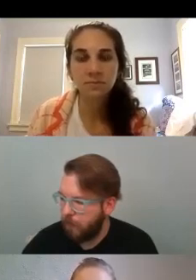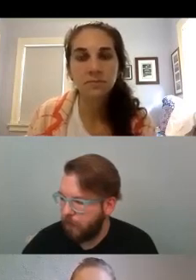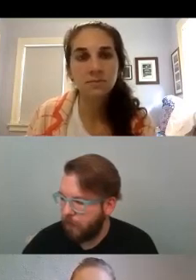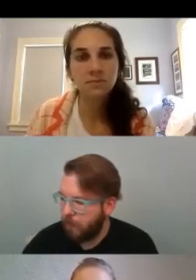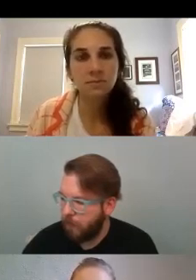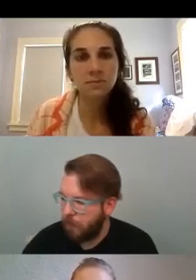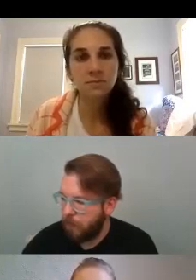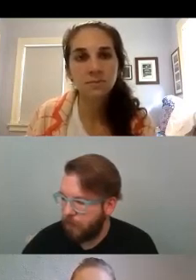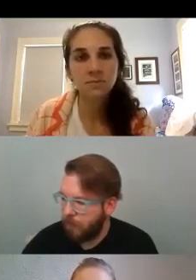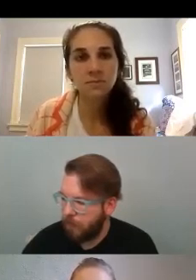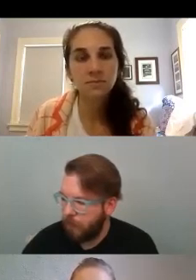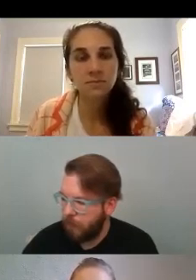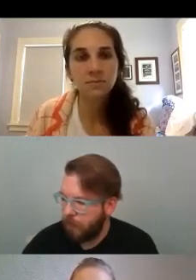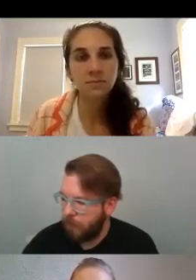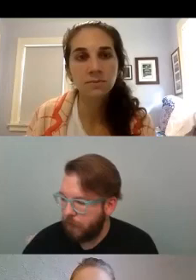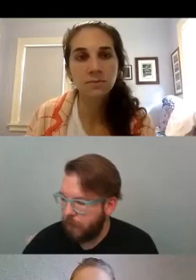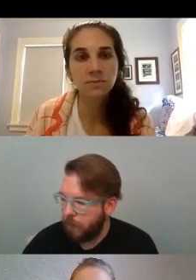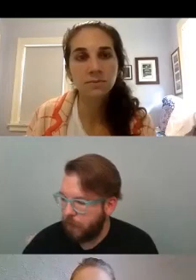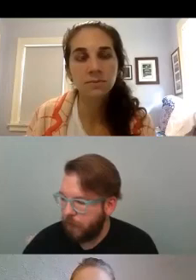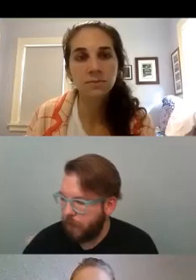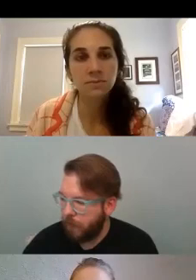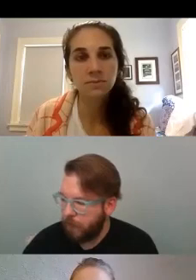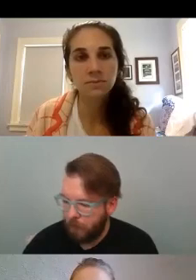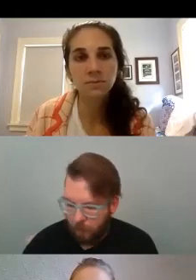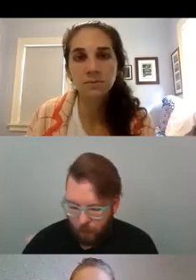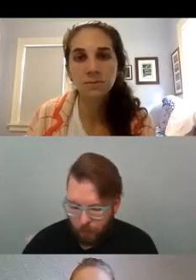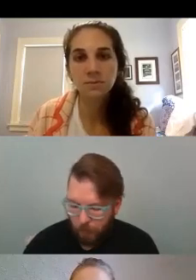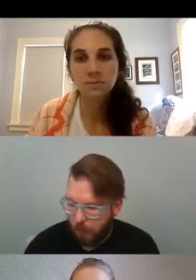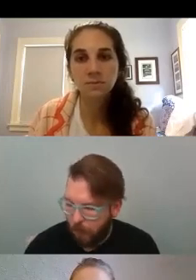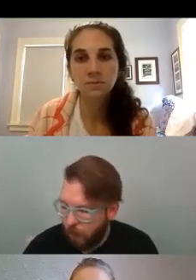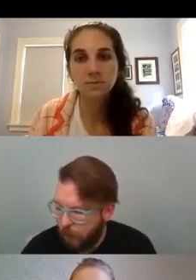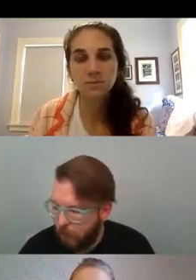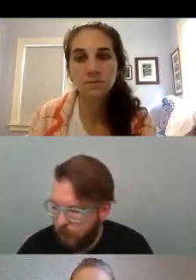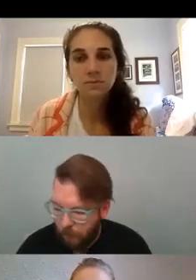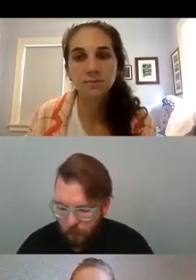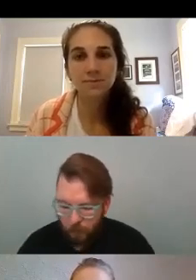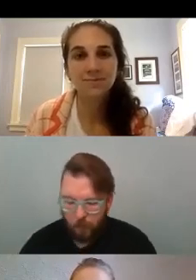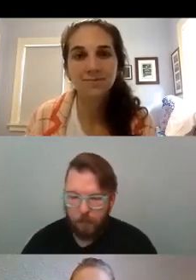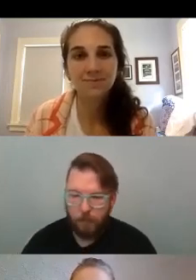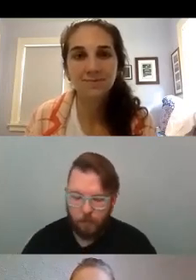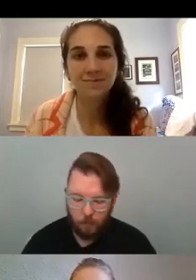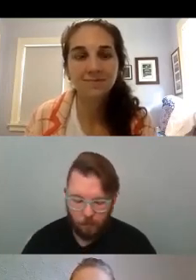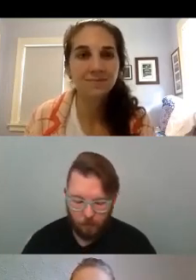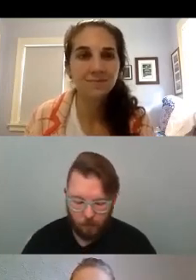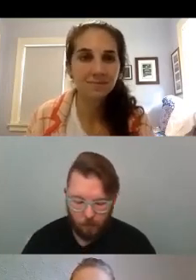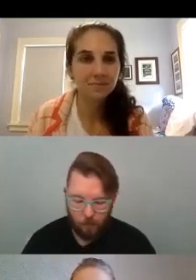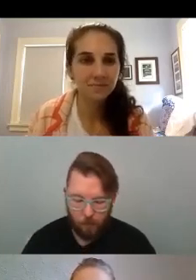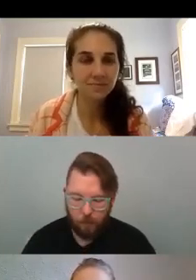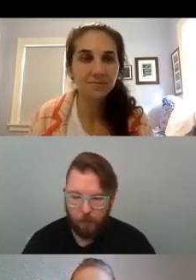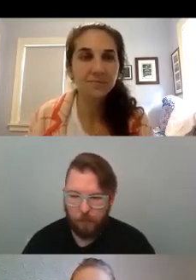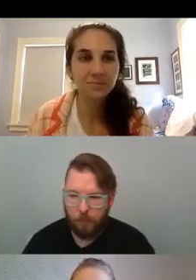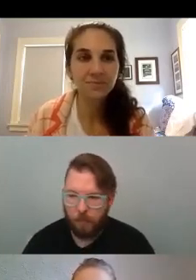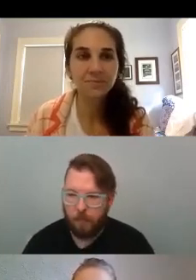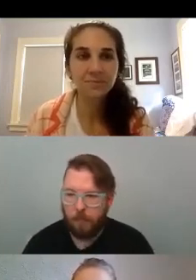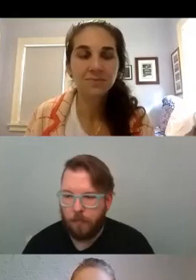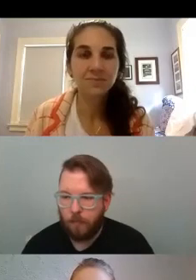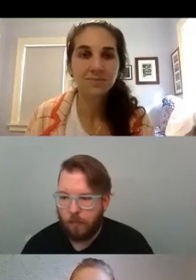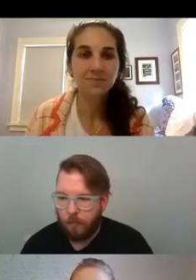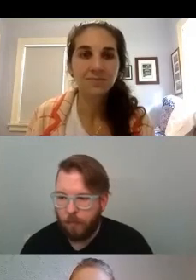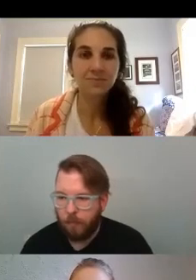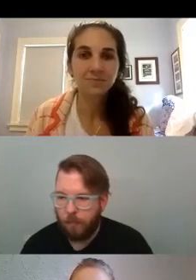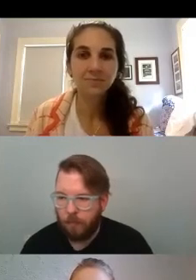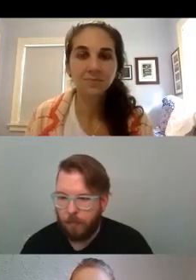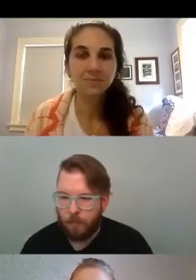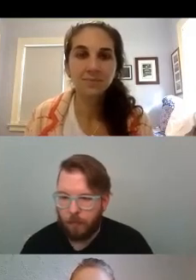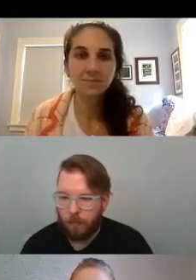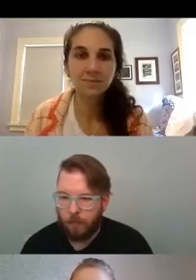an engagement guide from Thursday with an engagement guide from Saturday to say, you know, you really brought up an excellent question in our post